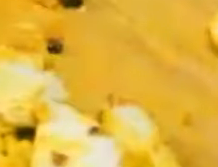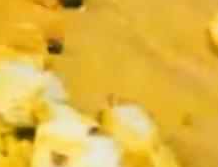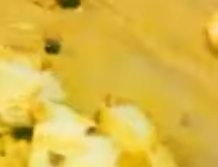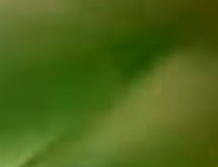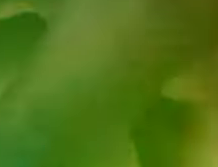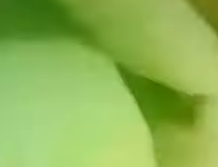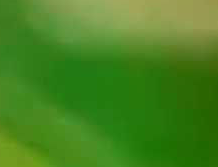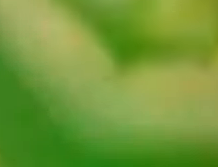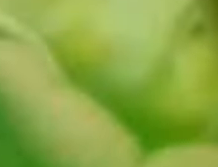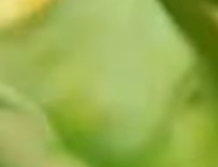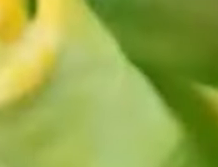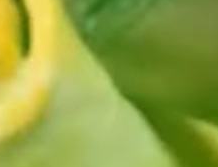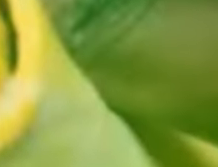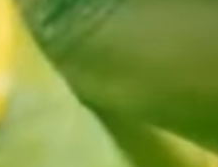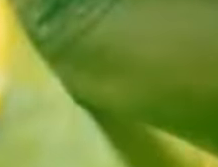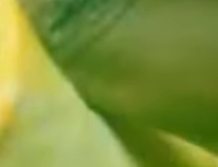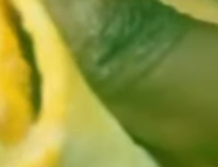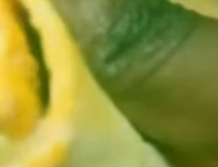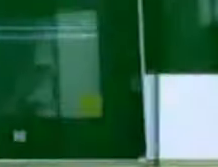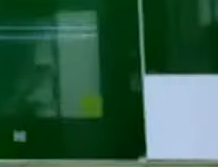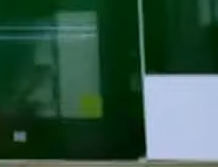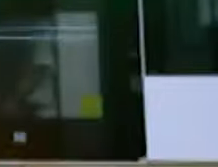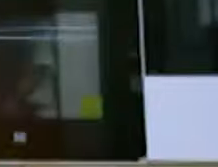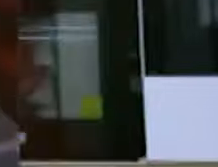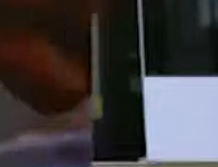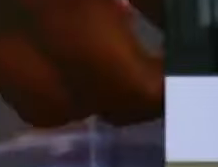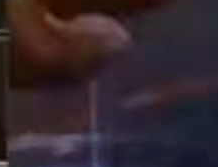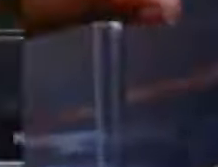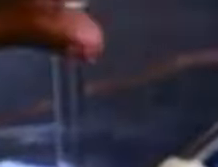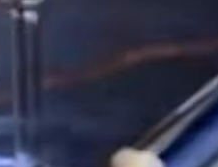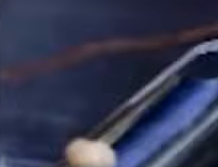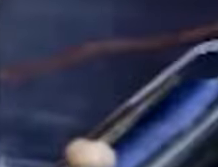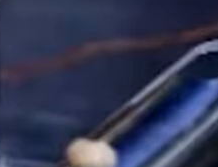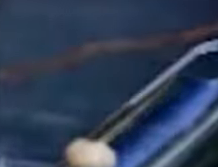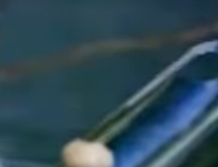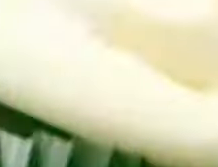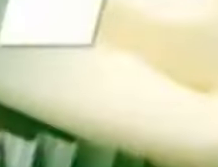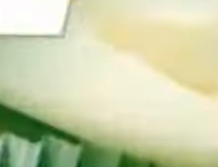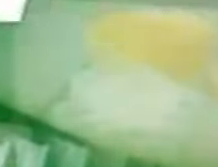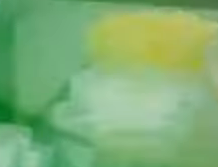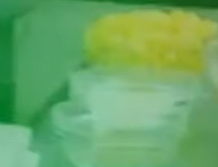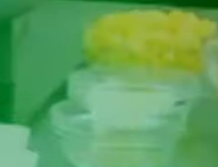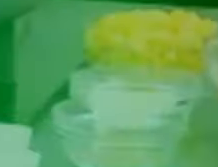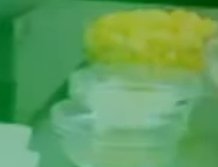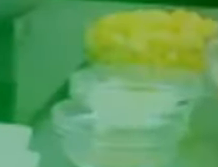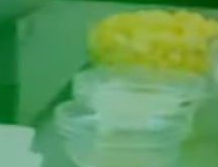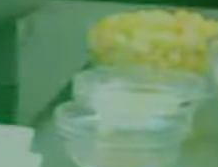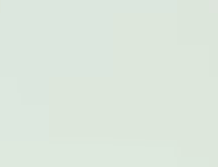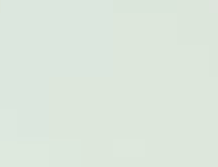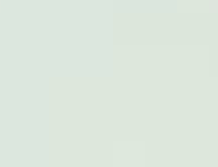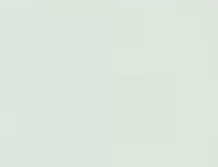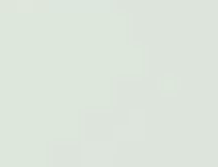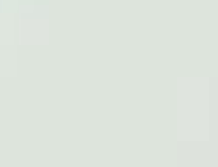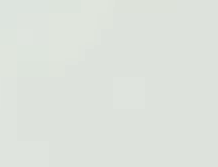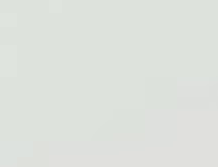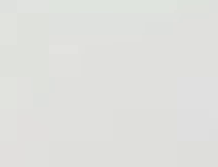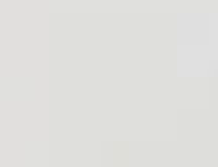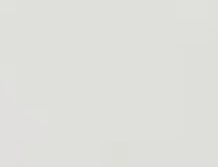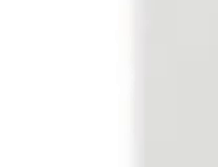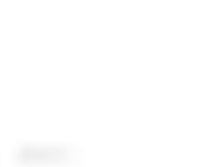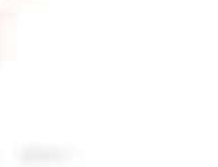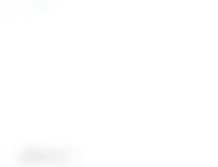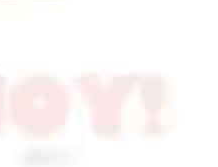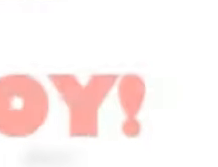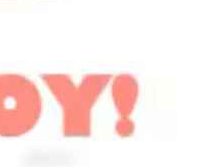Tune in this Sunday at 6:30 p.m. with me, Claire Karatu, for a mouth-watering adventure. Pishi